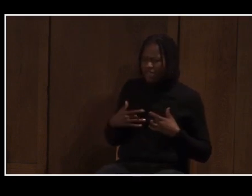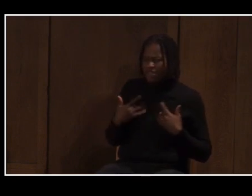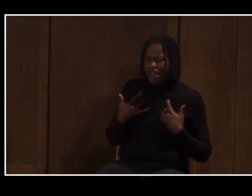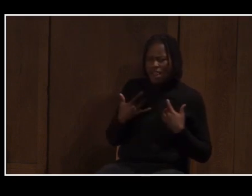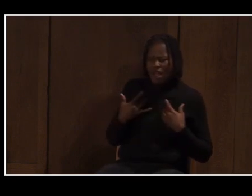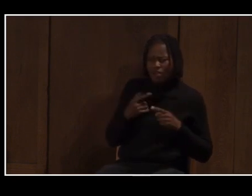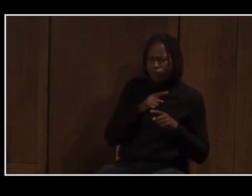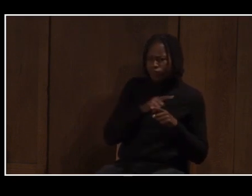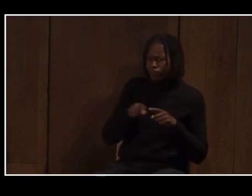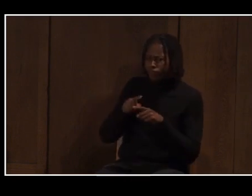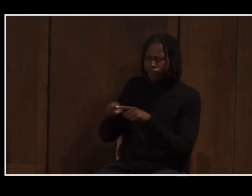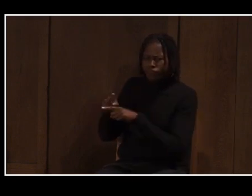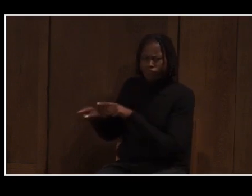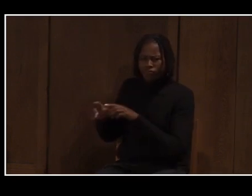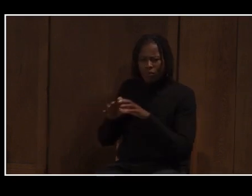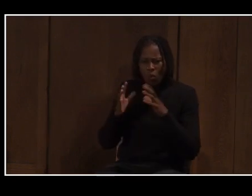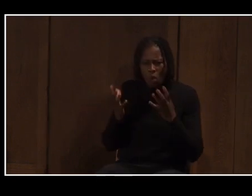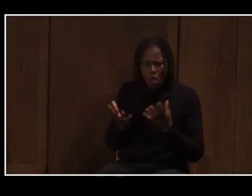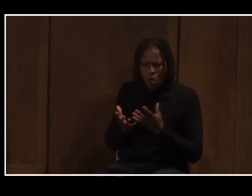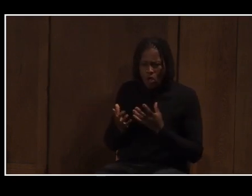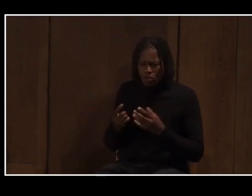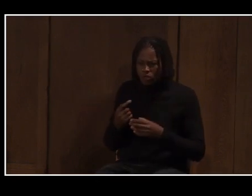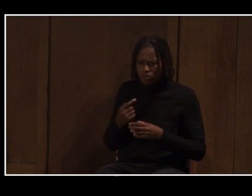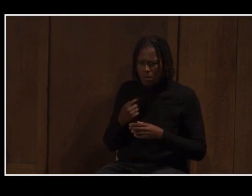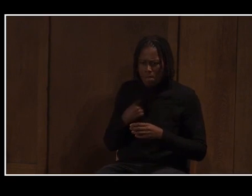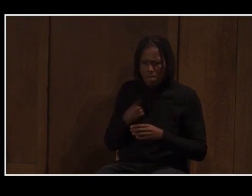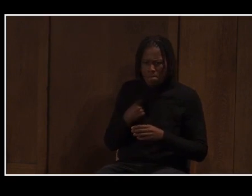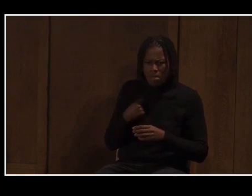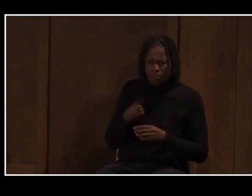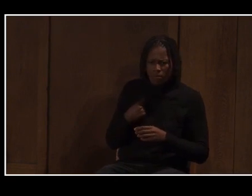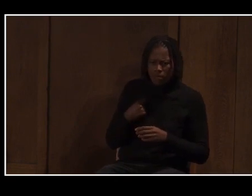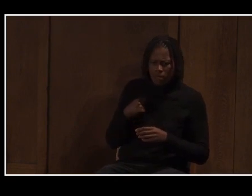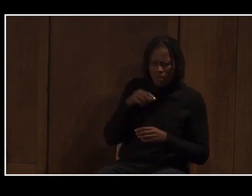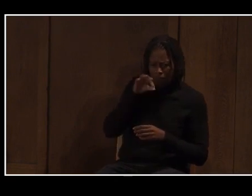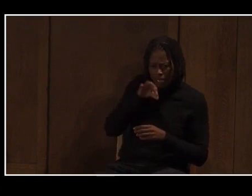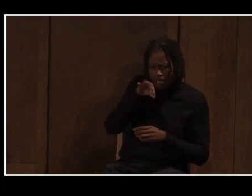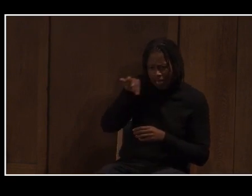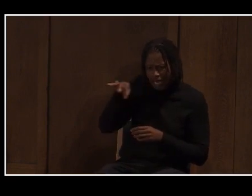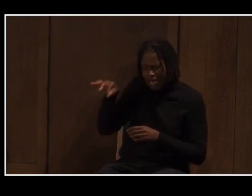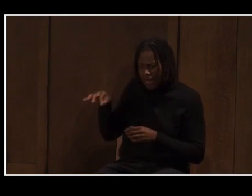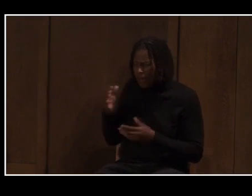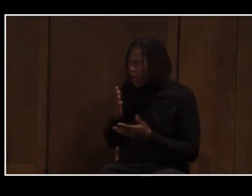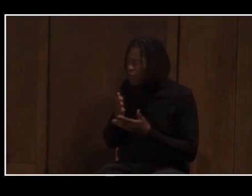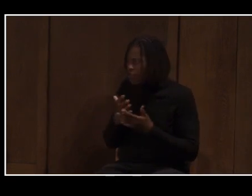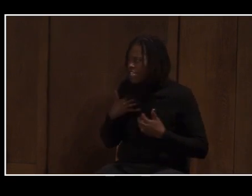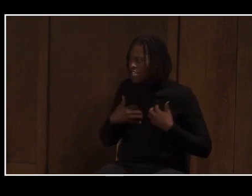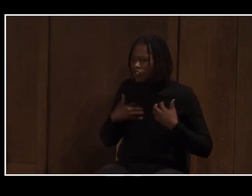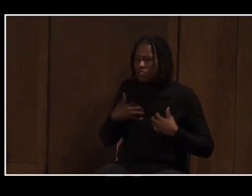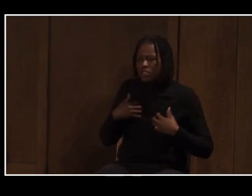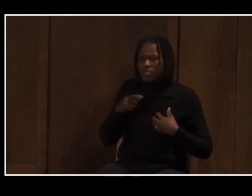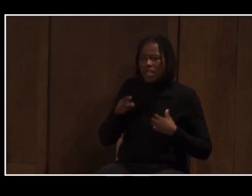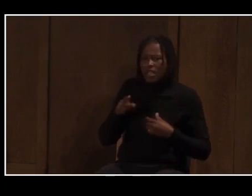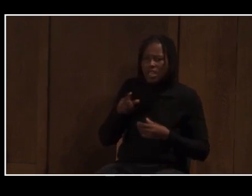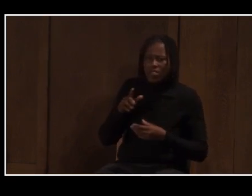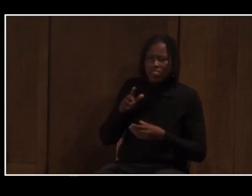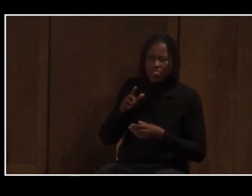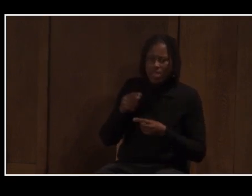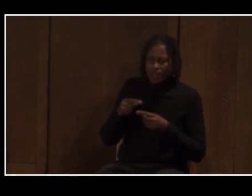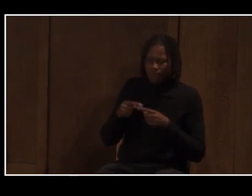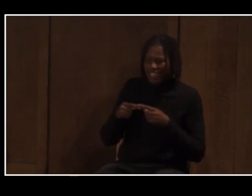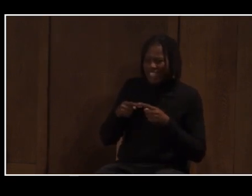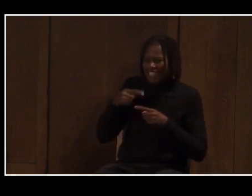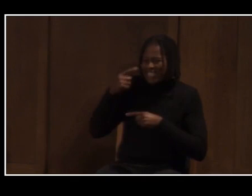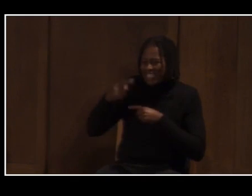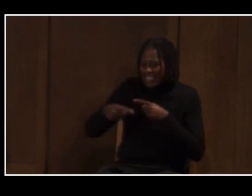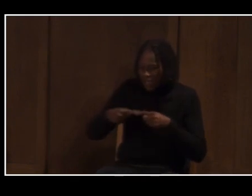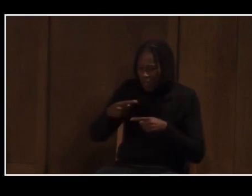And I've really been meditating on the non-linear nature of time, you know, the cyclical nature of time,